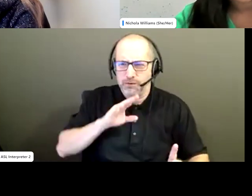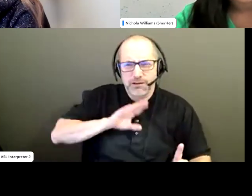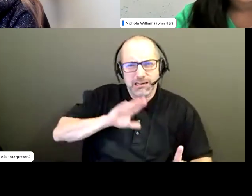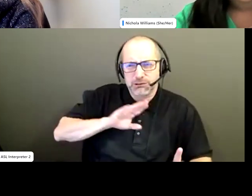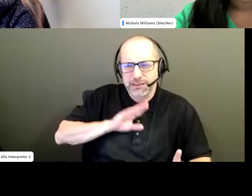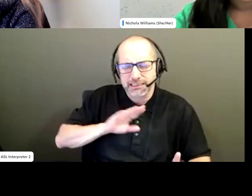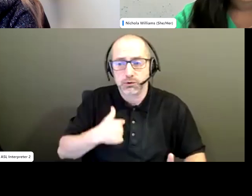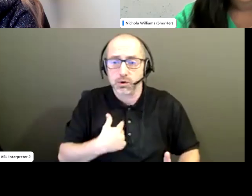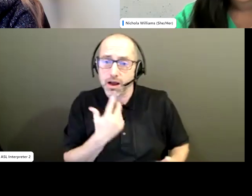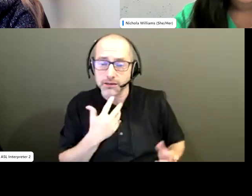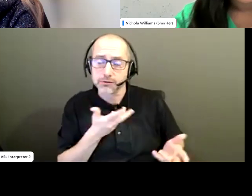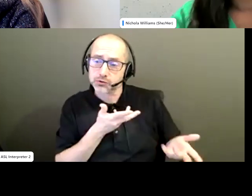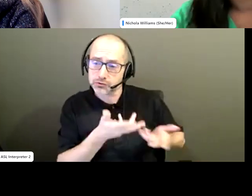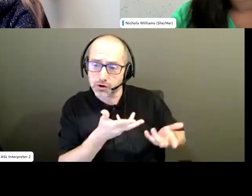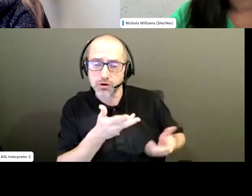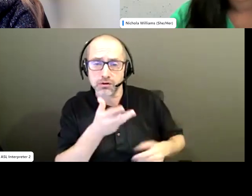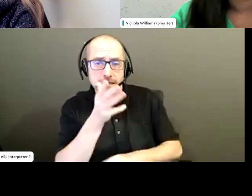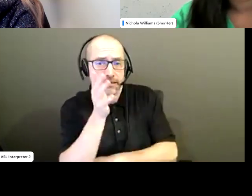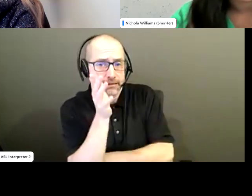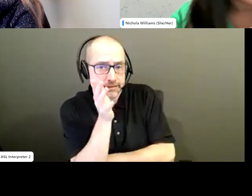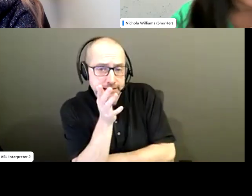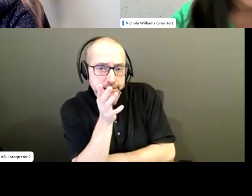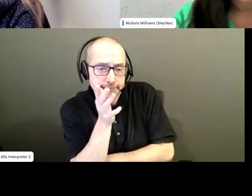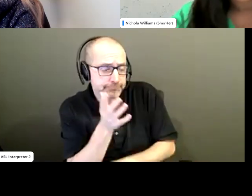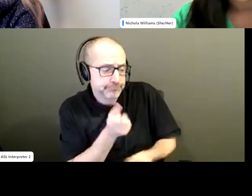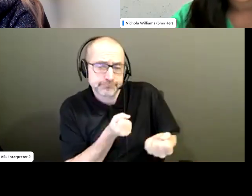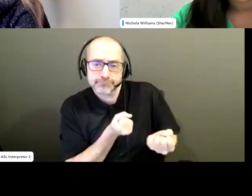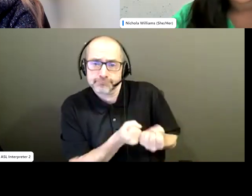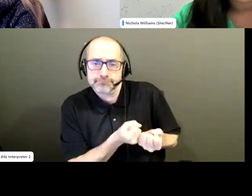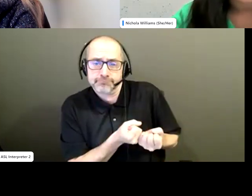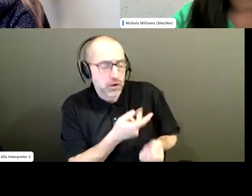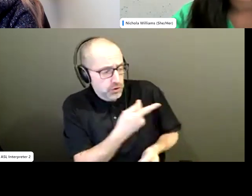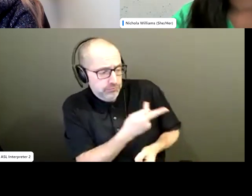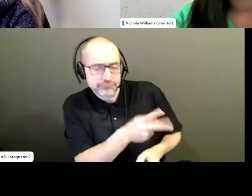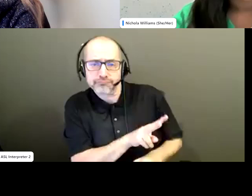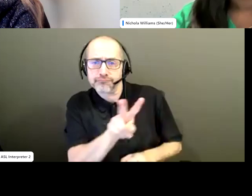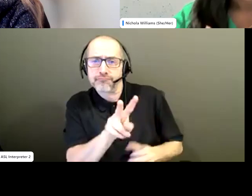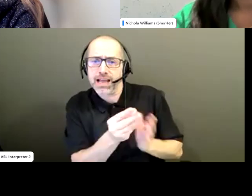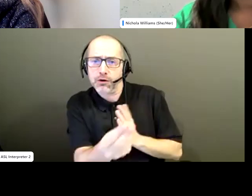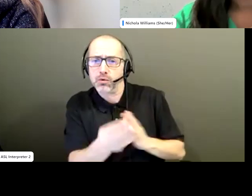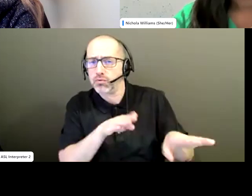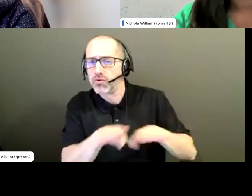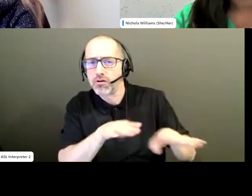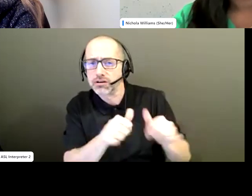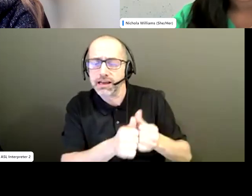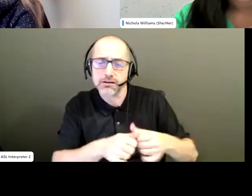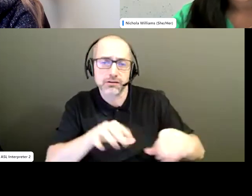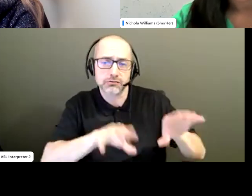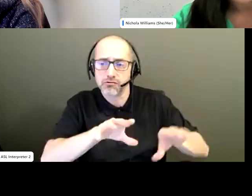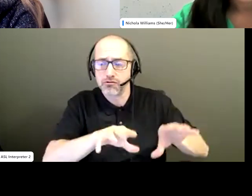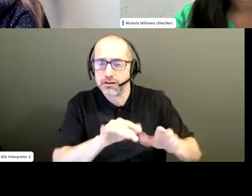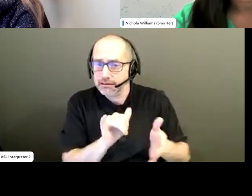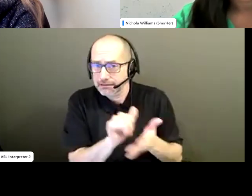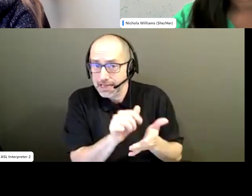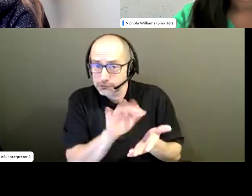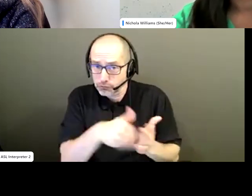listen, and you know, I'm just there for her. We go for walks together and we just talk about it because that's as much as she needs at this